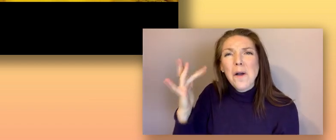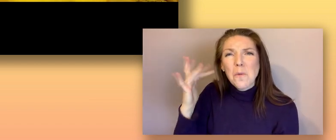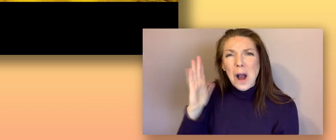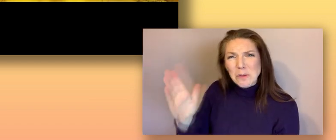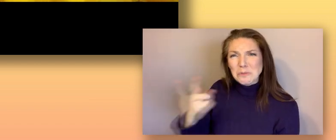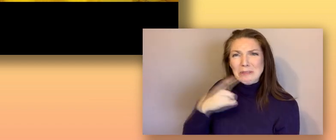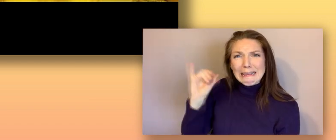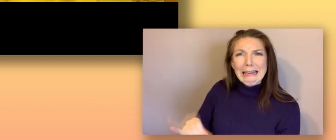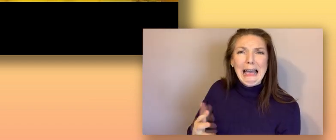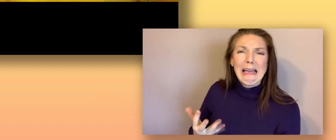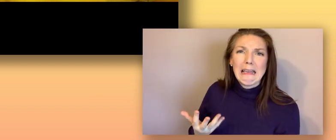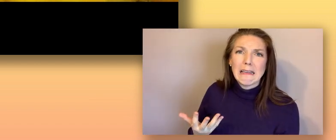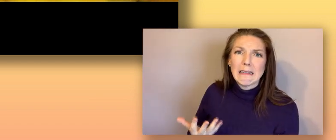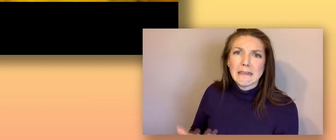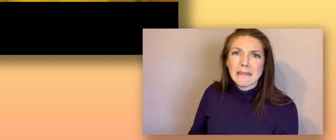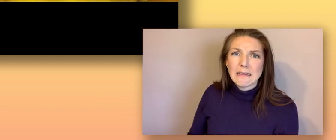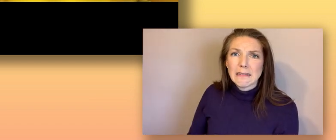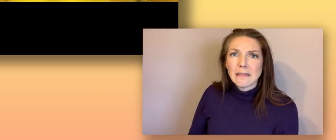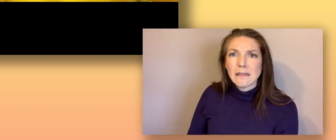even say that?